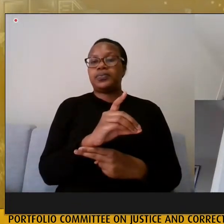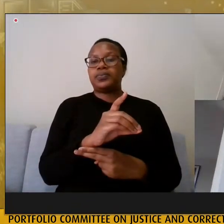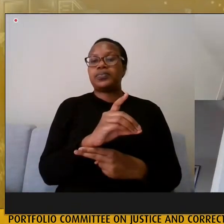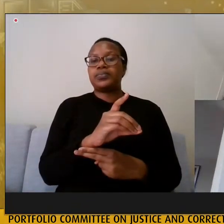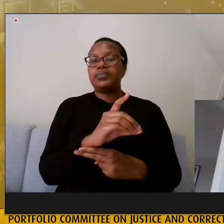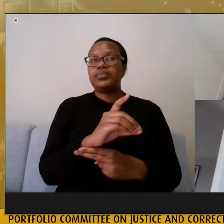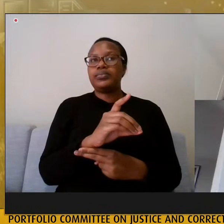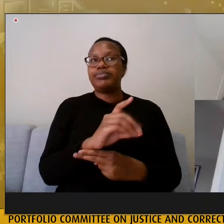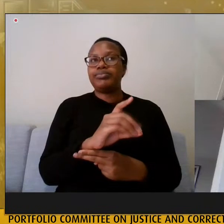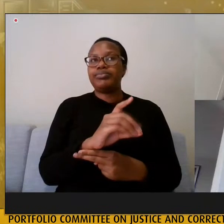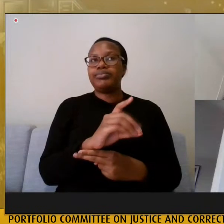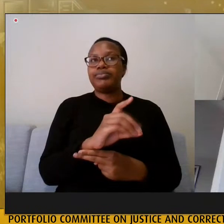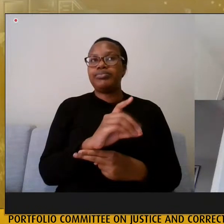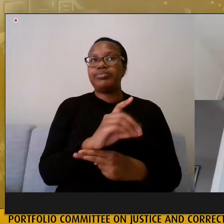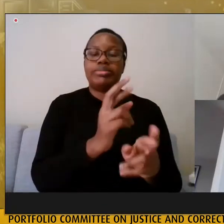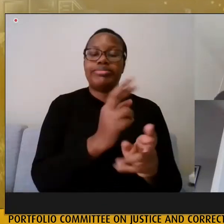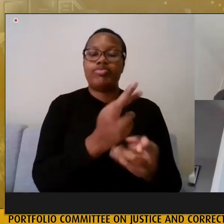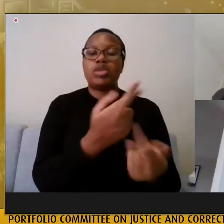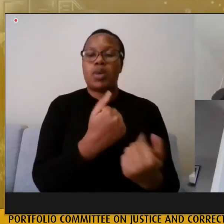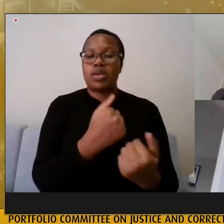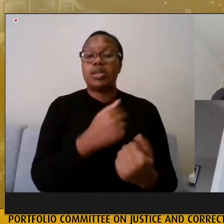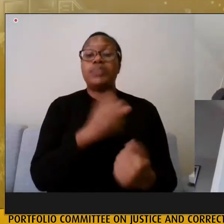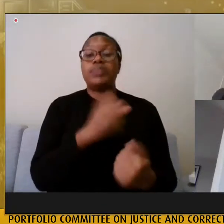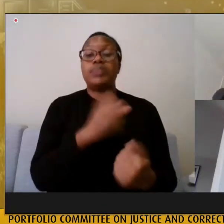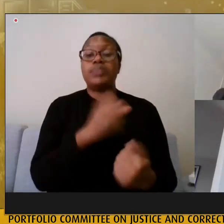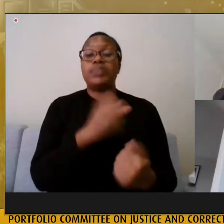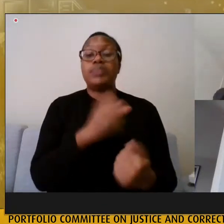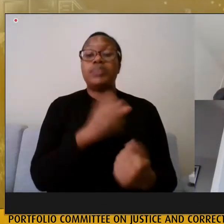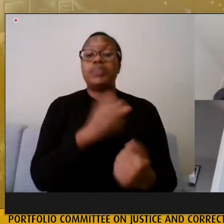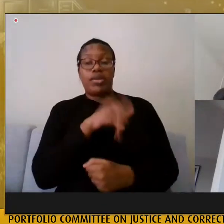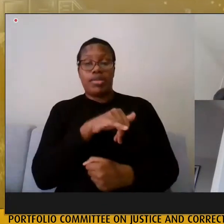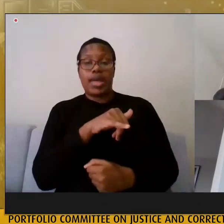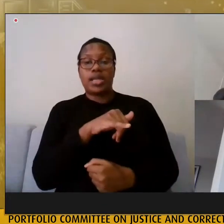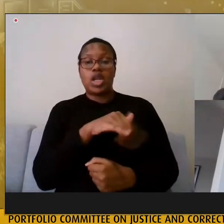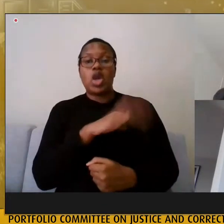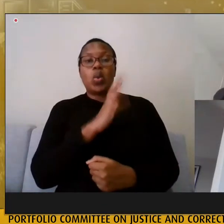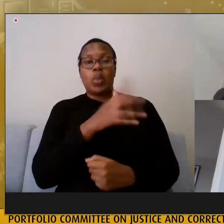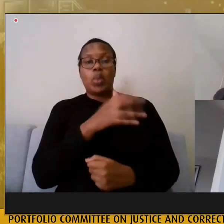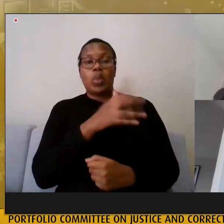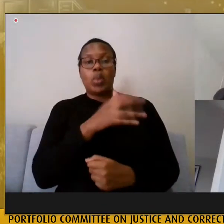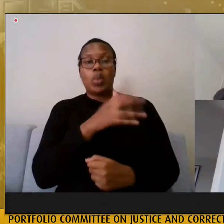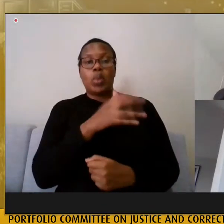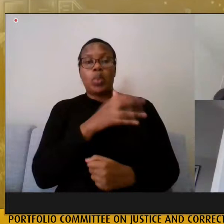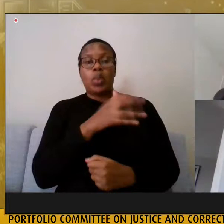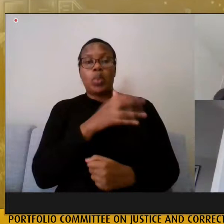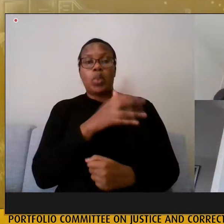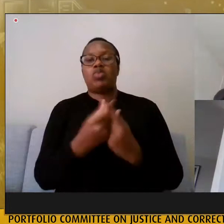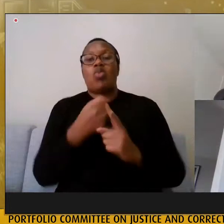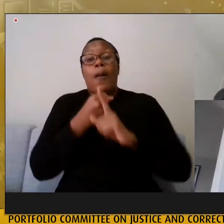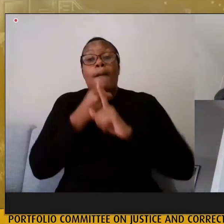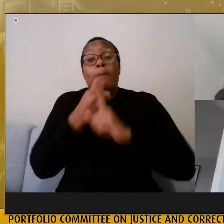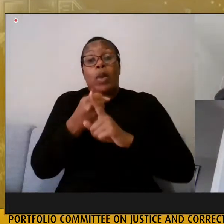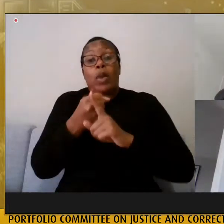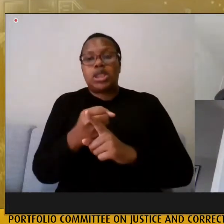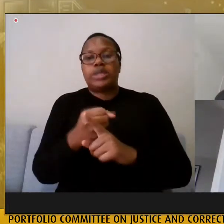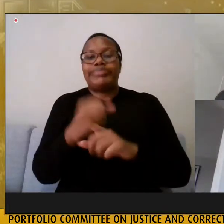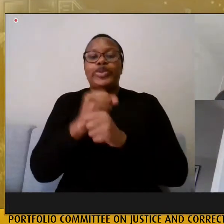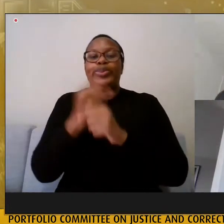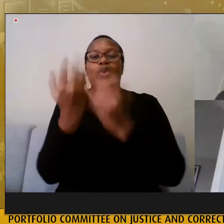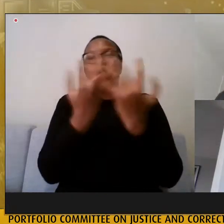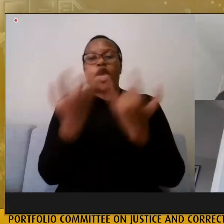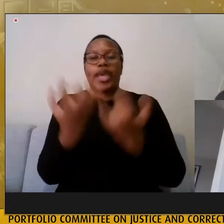response. That yeah, no, thanks for that. We'll push the department harder for working out a